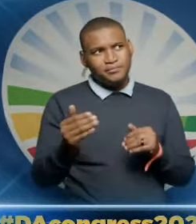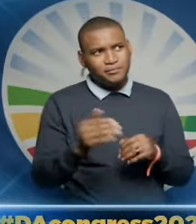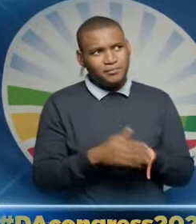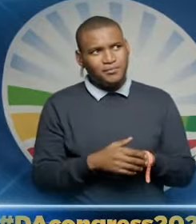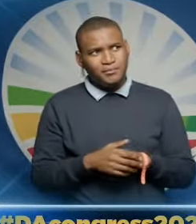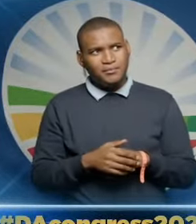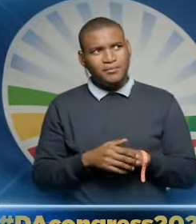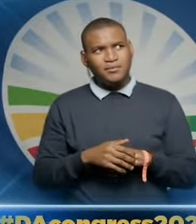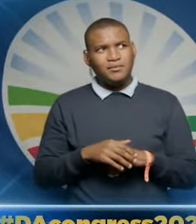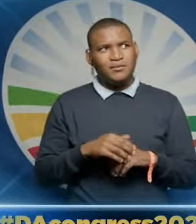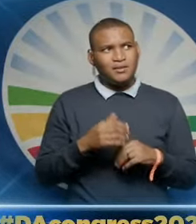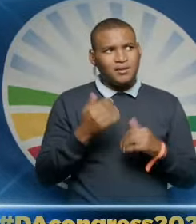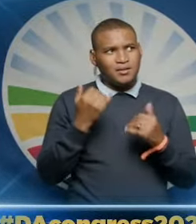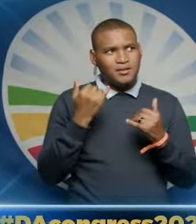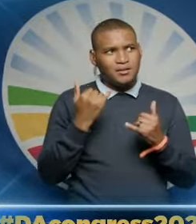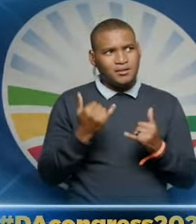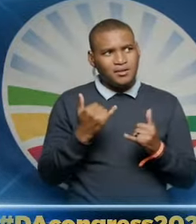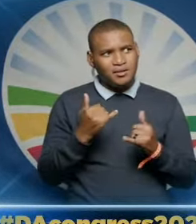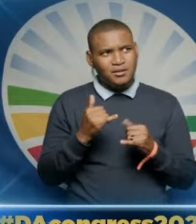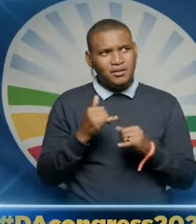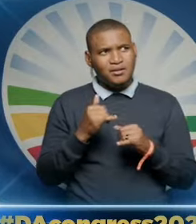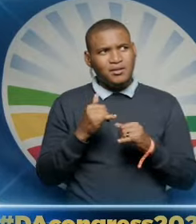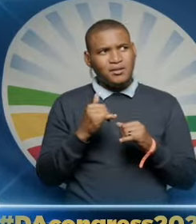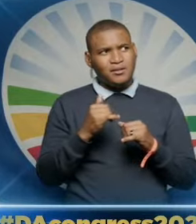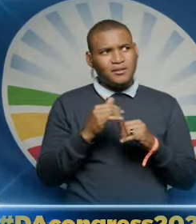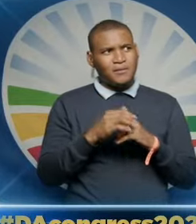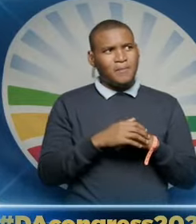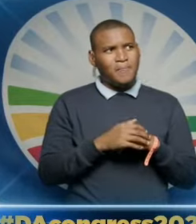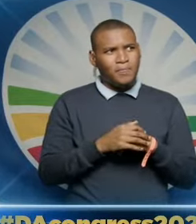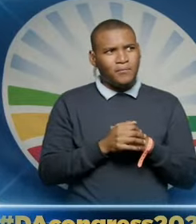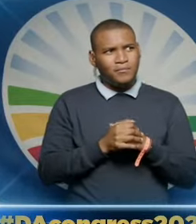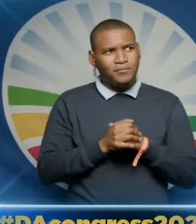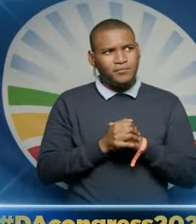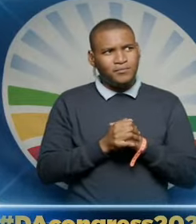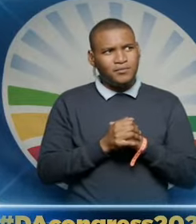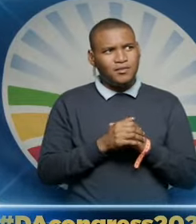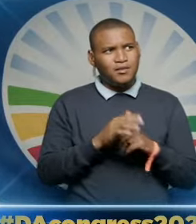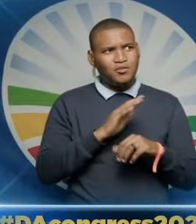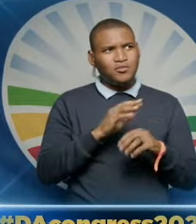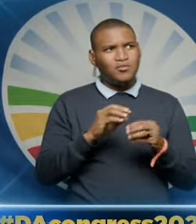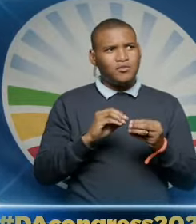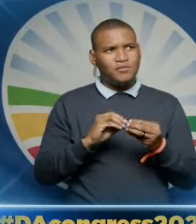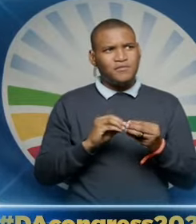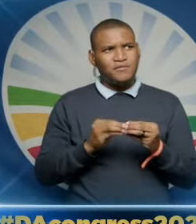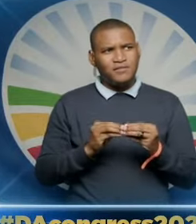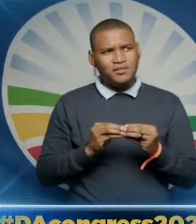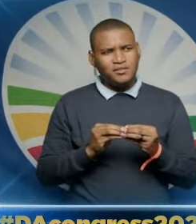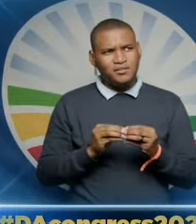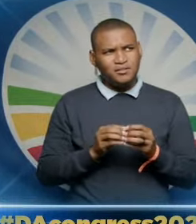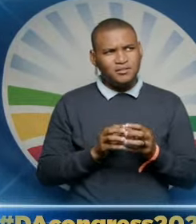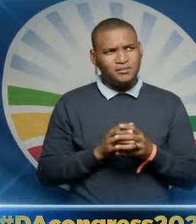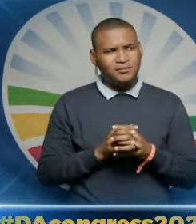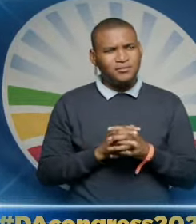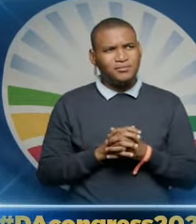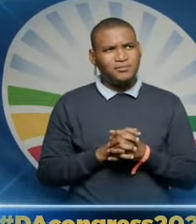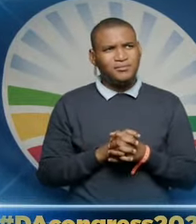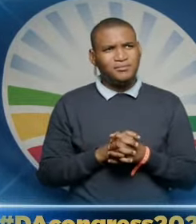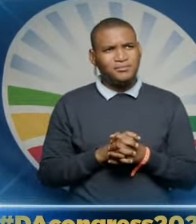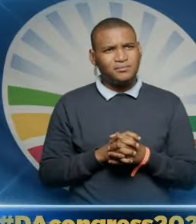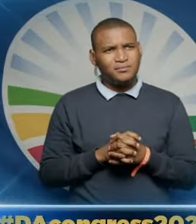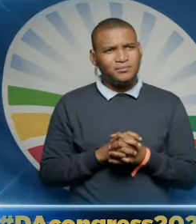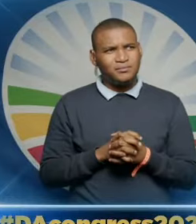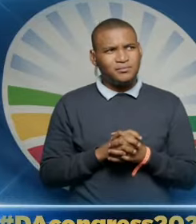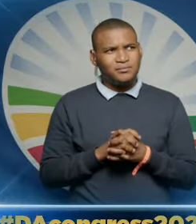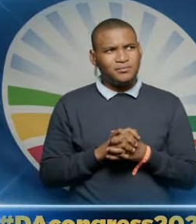can confirm that no one is throwing any chairs. The chairs are also not fixed. They're not bolted. They're not